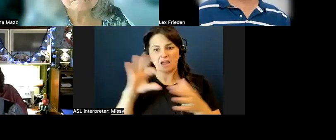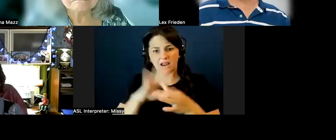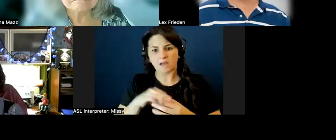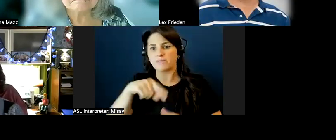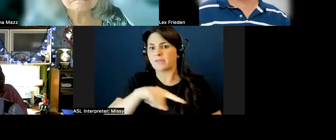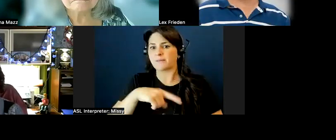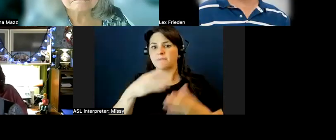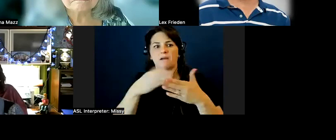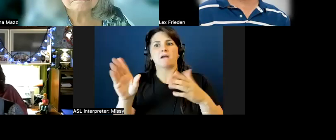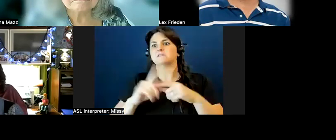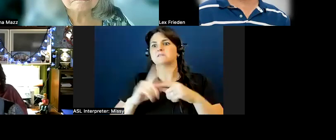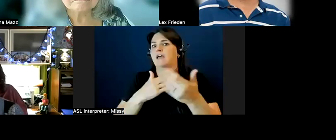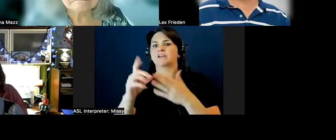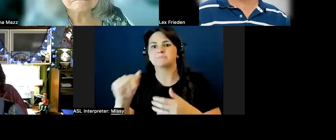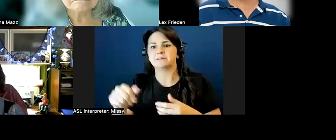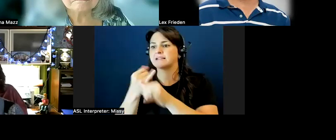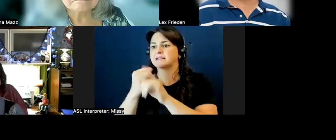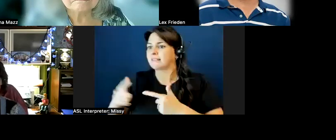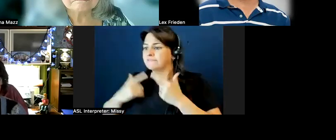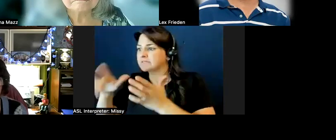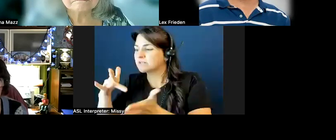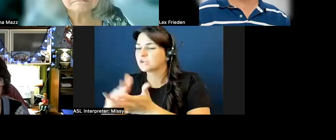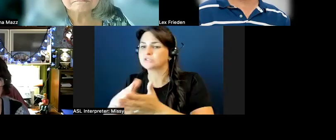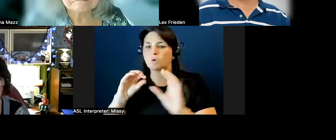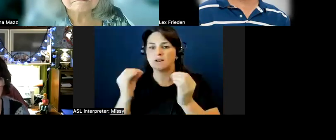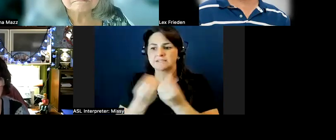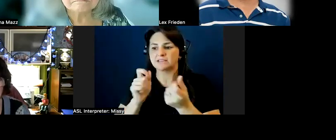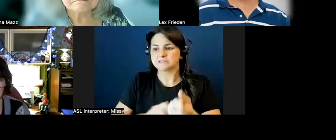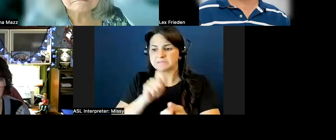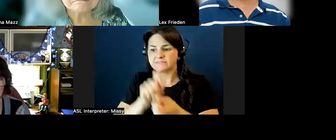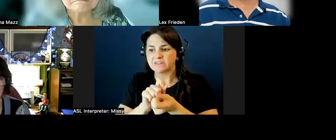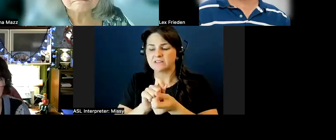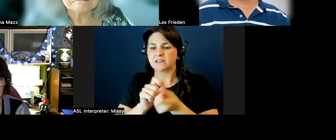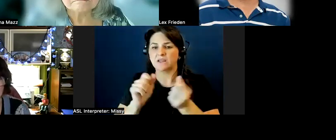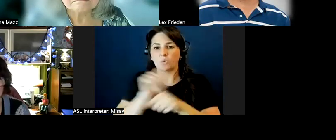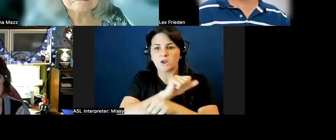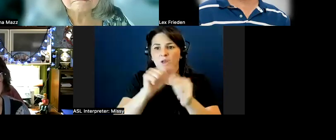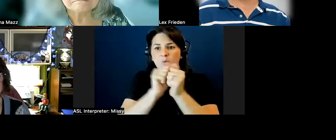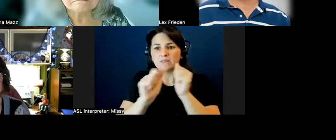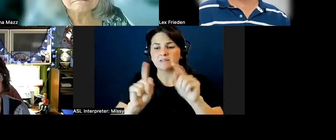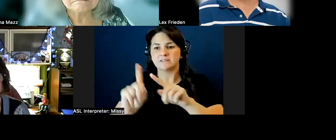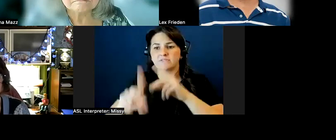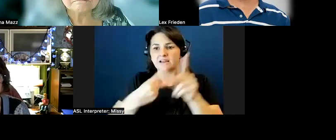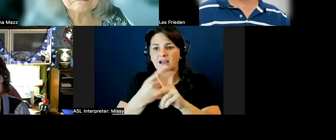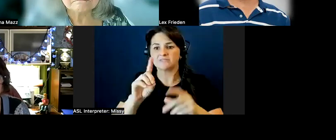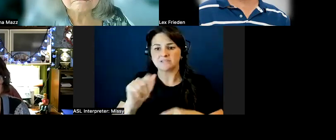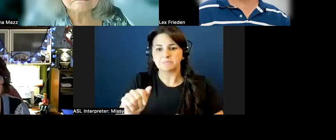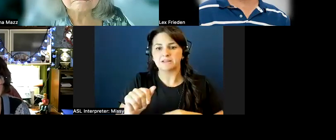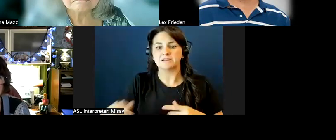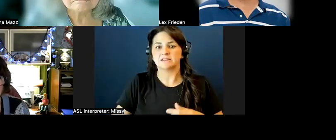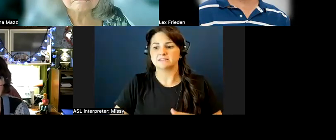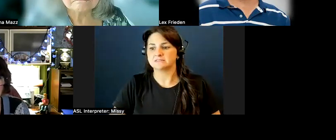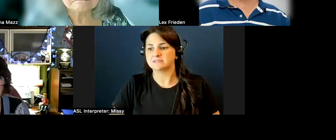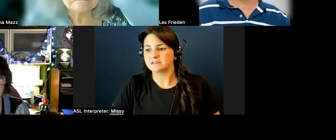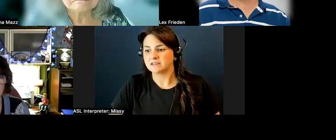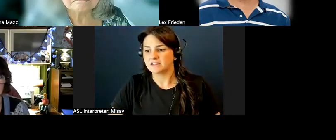across disability, whether that be independent living centers, that be organizations specifically, working with certain types of disabilities, et